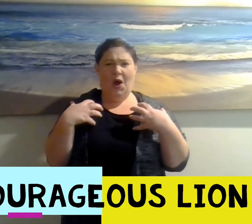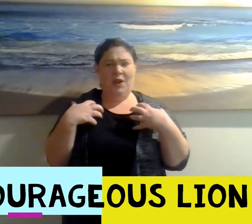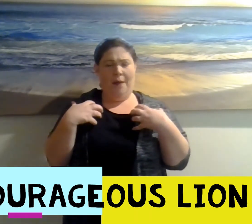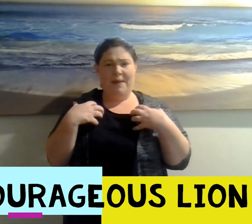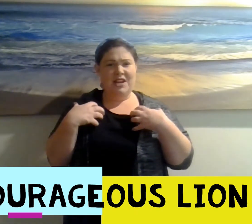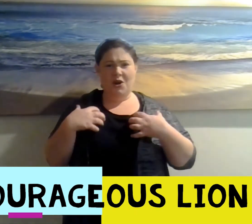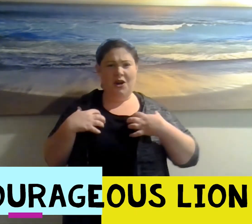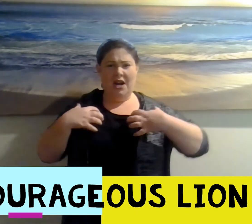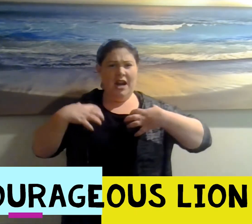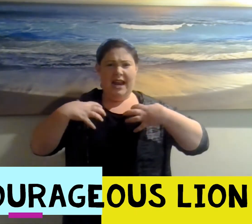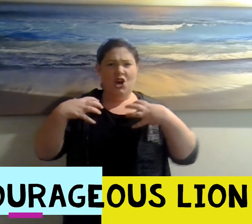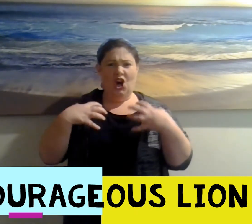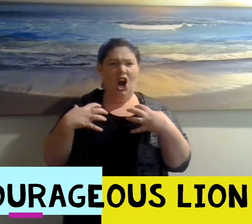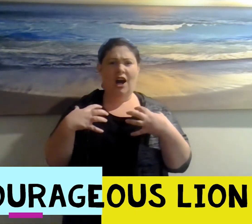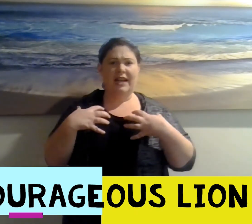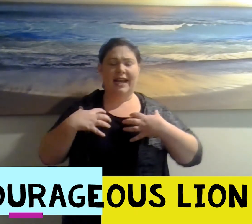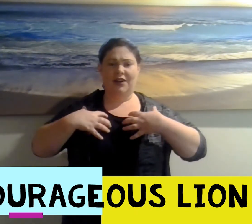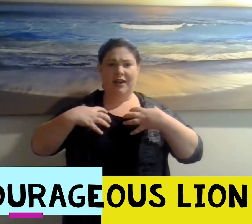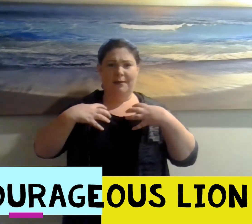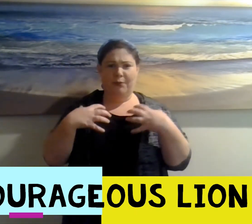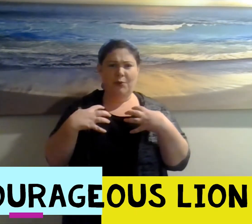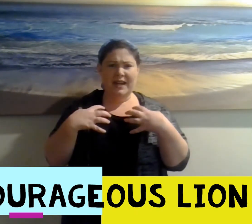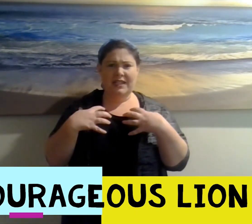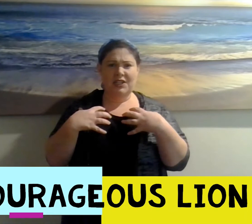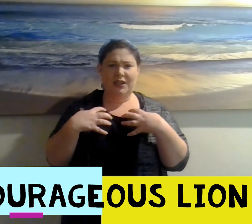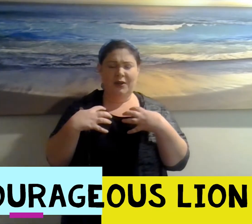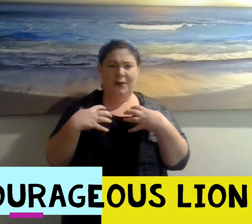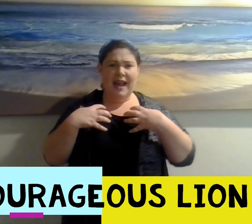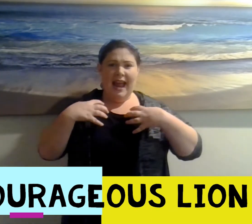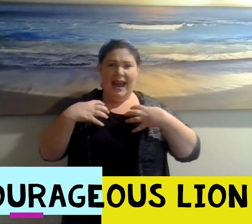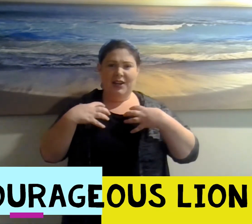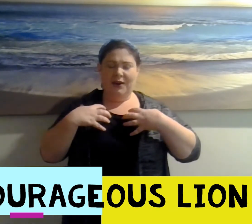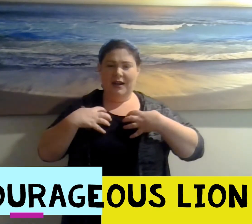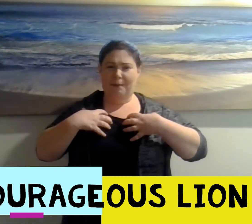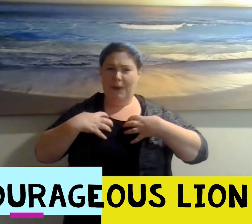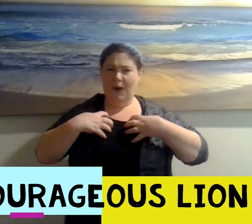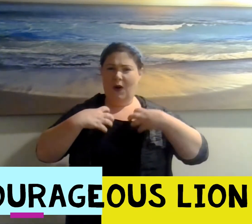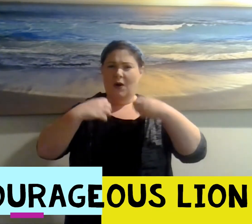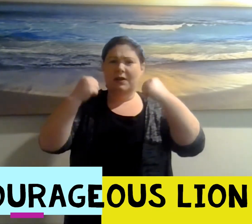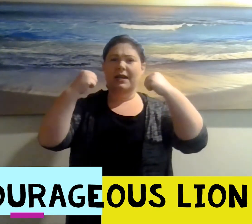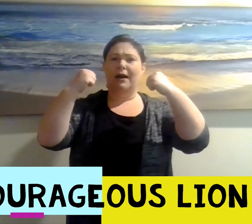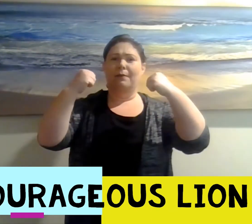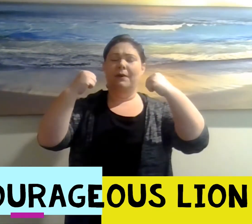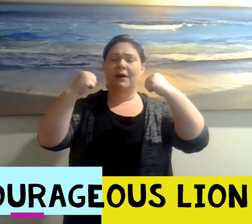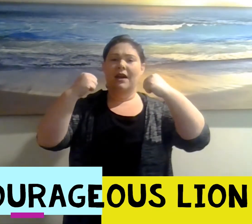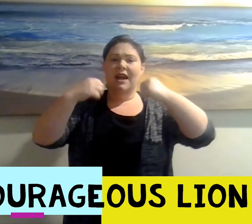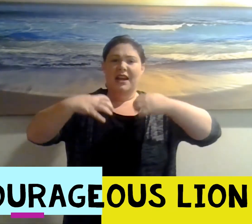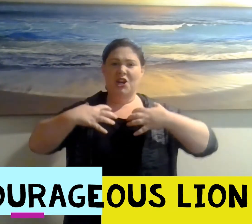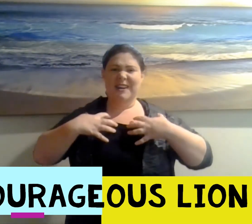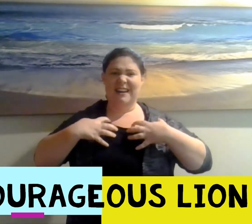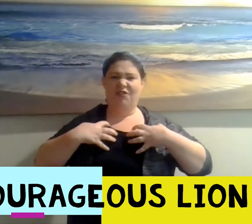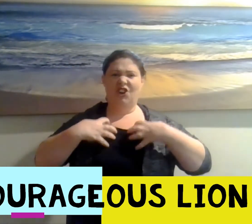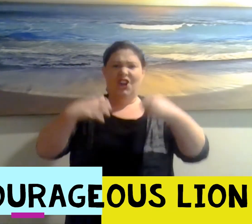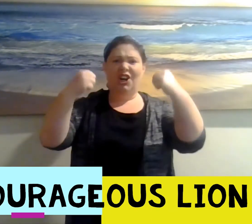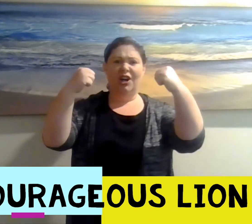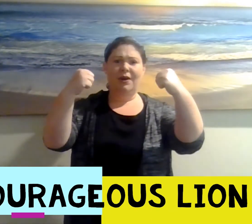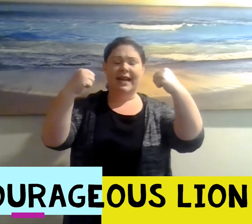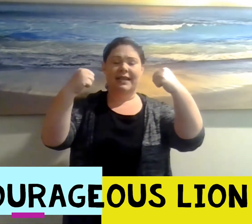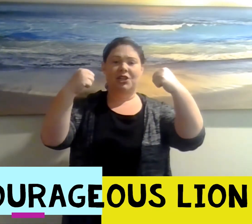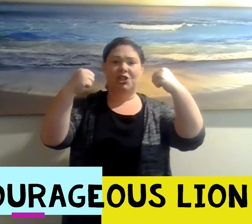mount it all up in your heart, and you're going to bring it to you, and you're going to pull it up, and you're going to